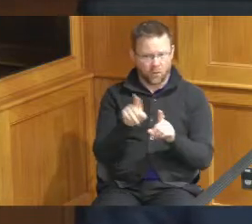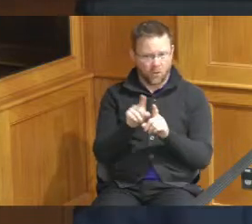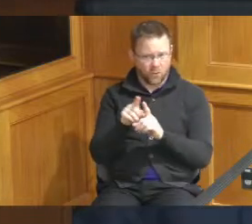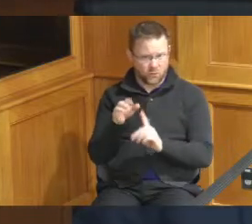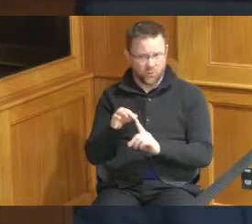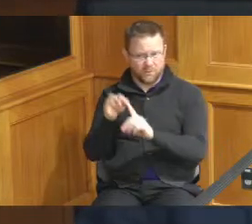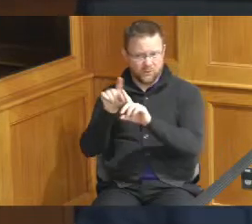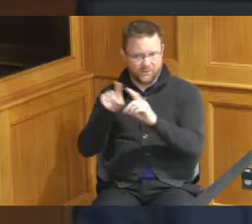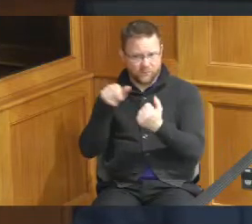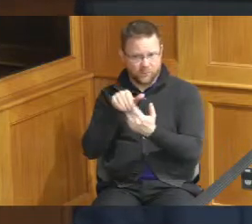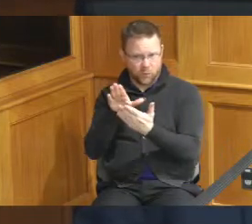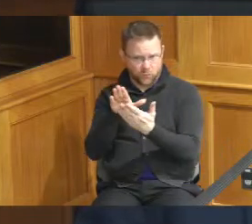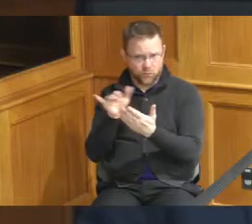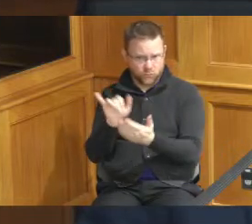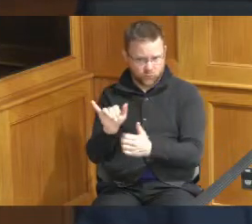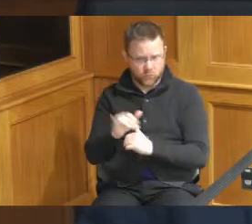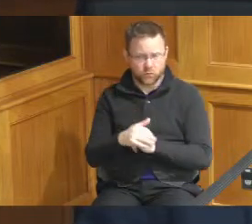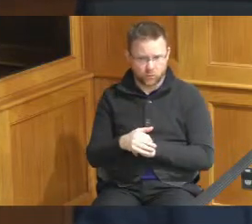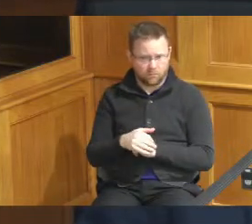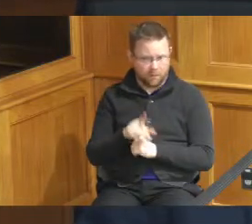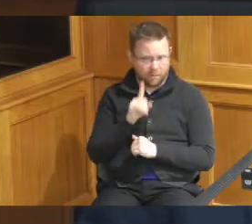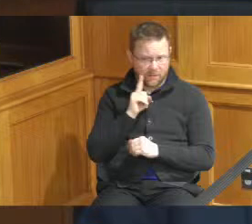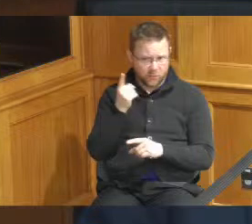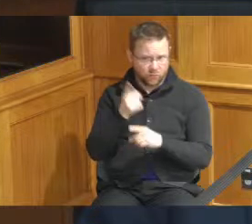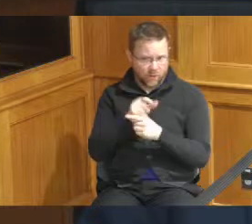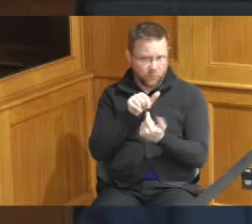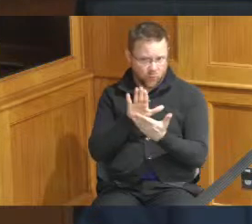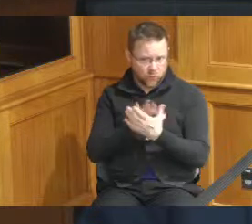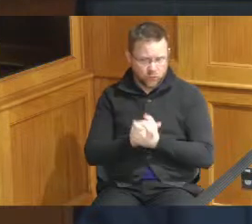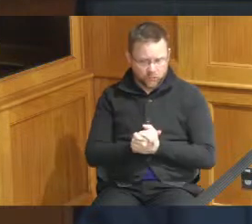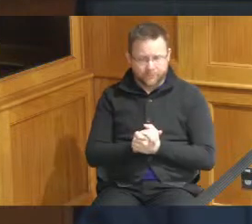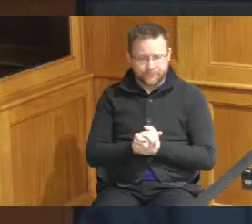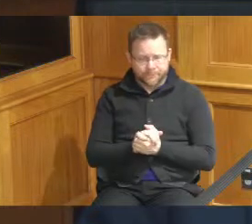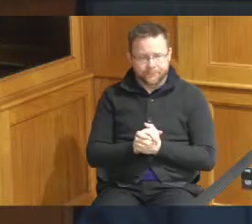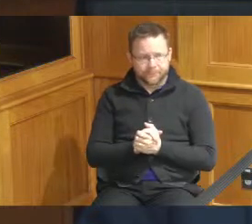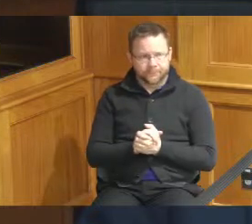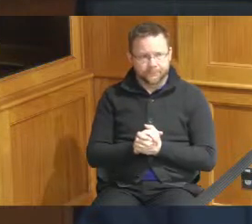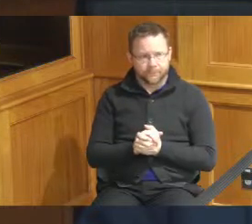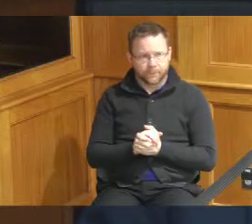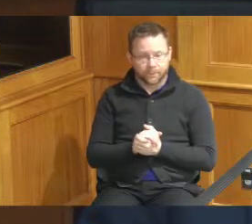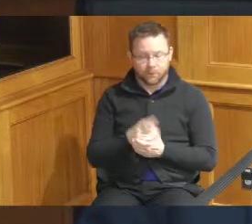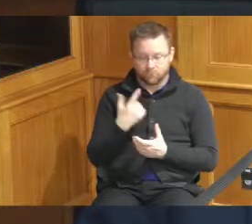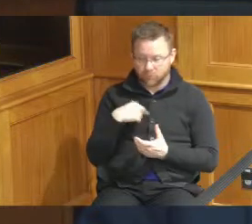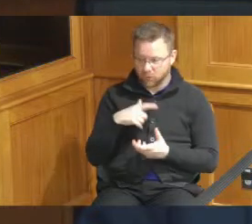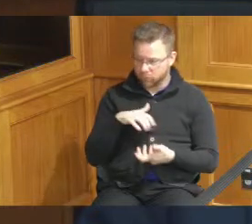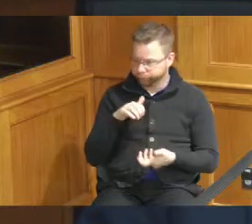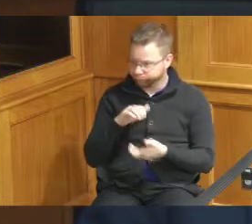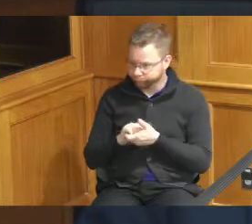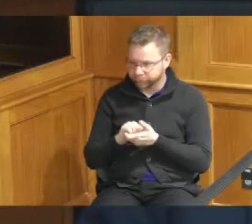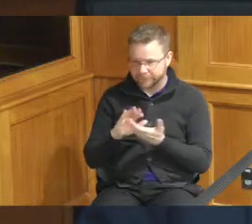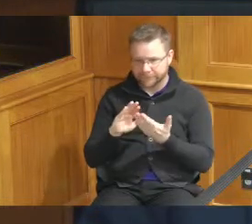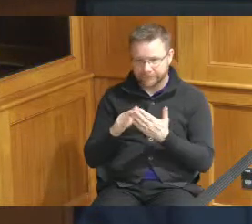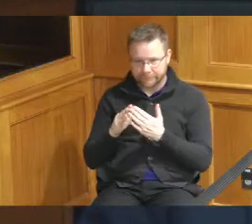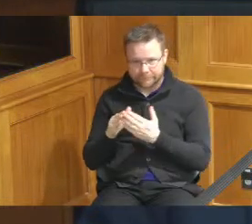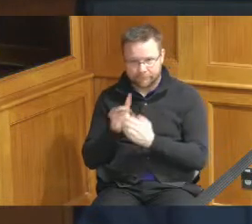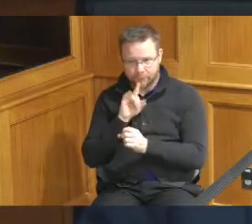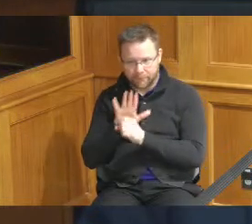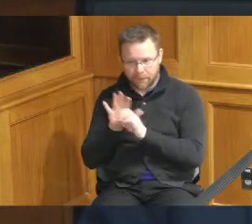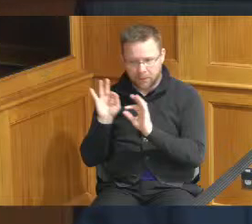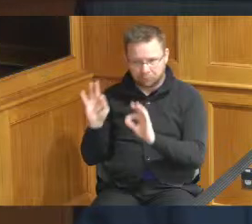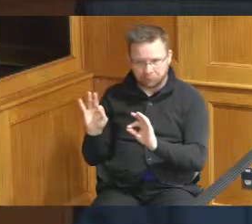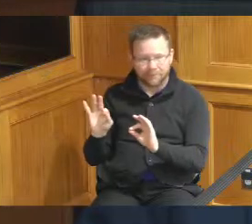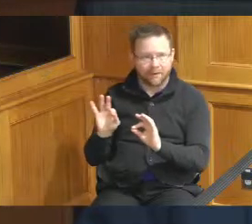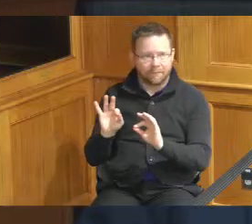for us, and I think it's the way to go here because we are in it with the city, and I think this